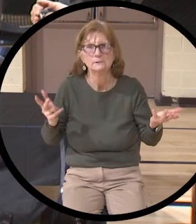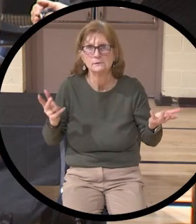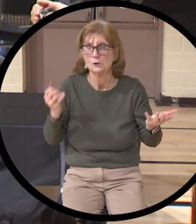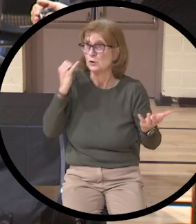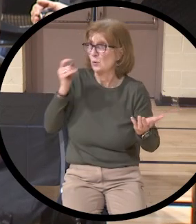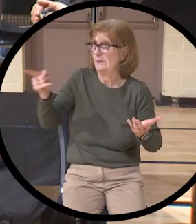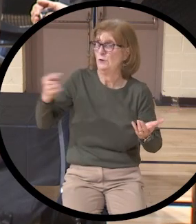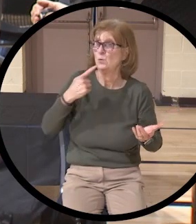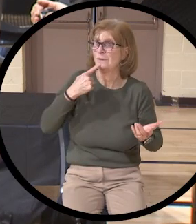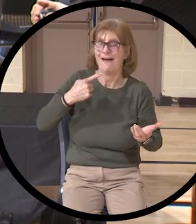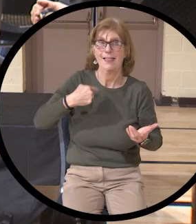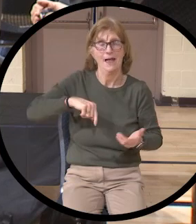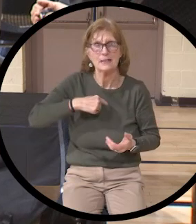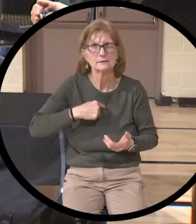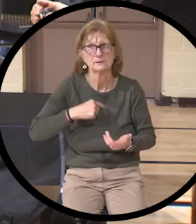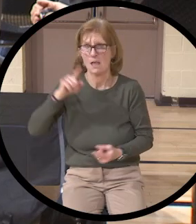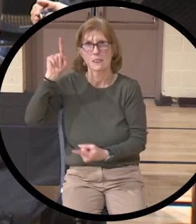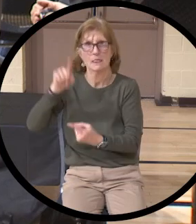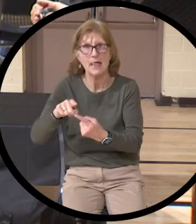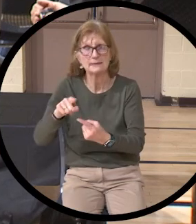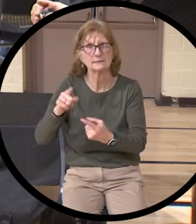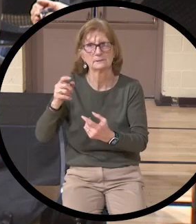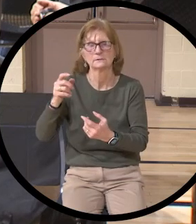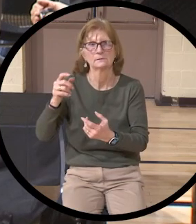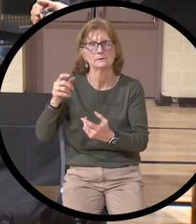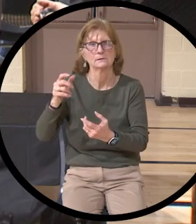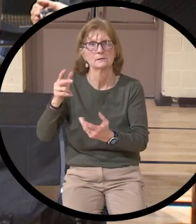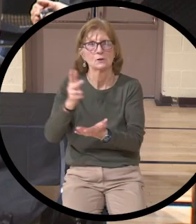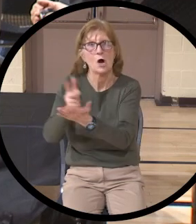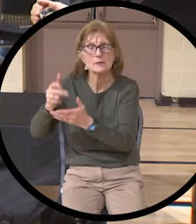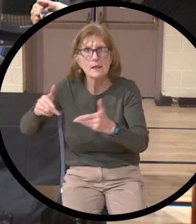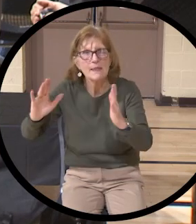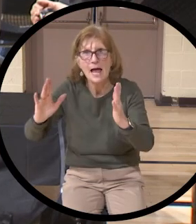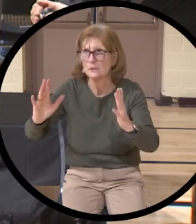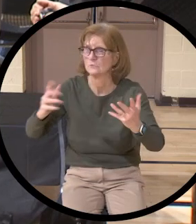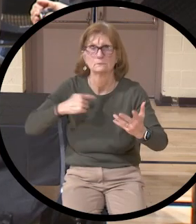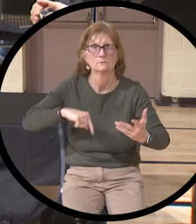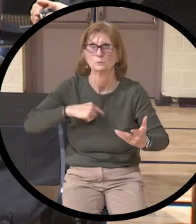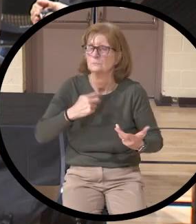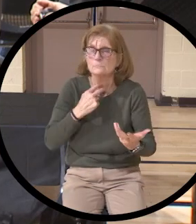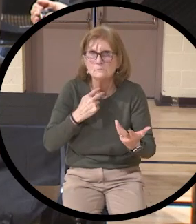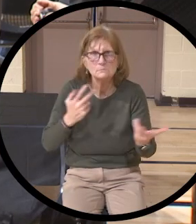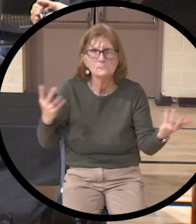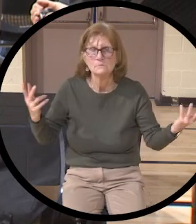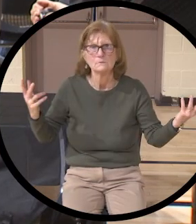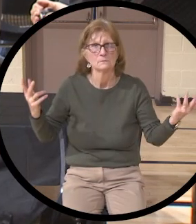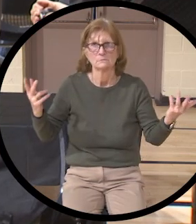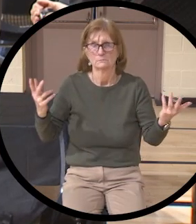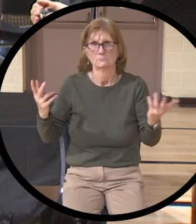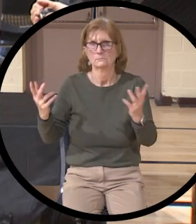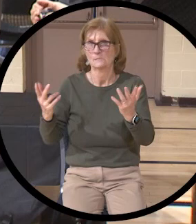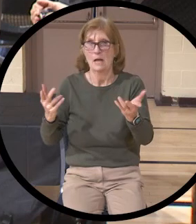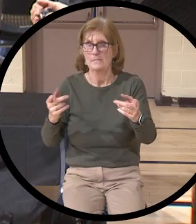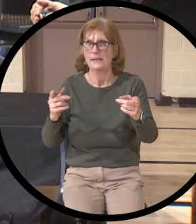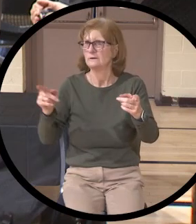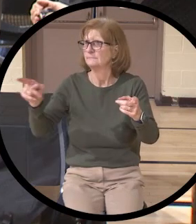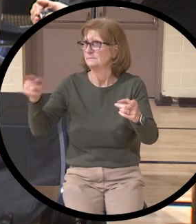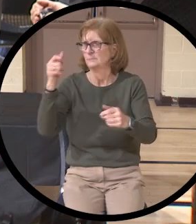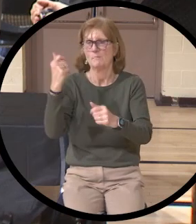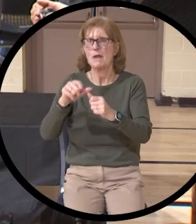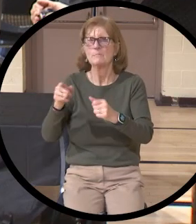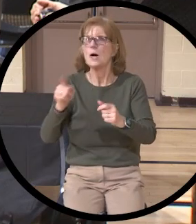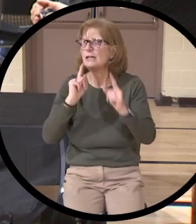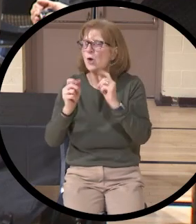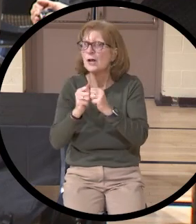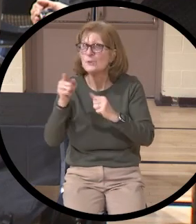of this line, people they don't even have a parking anymore. People parking this, and I saw you the other day, remember I was talking?